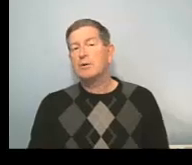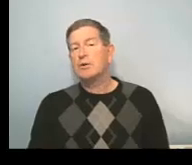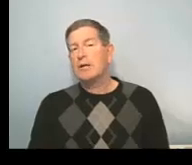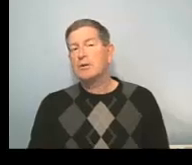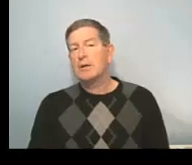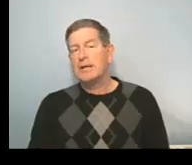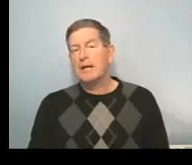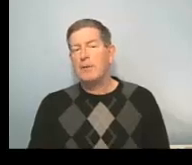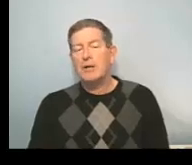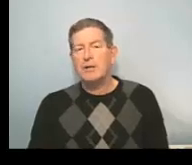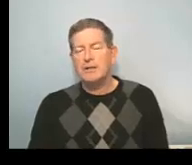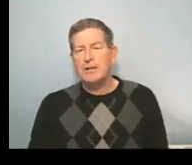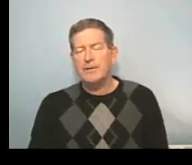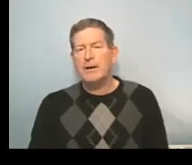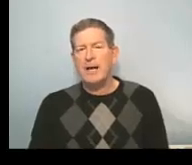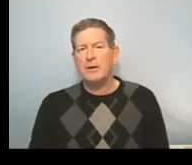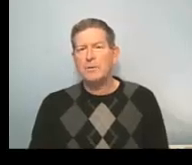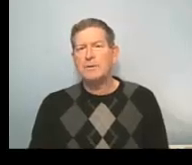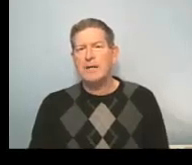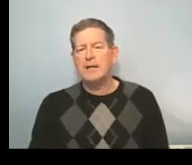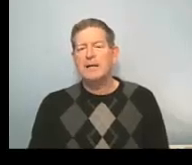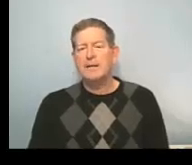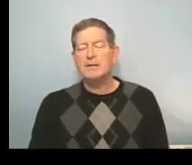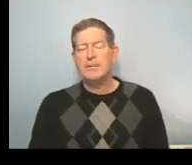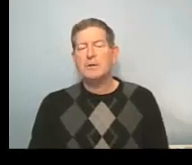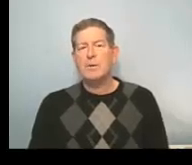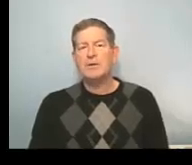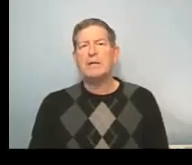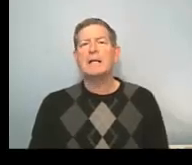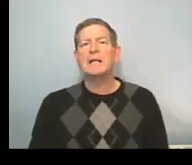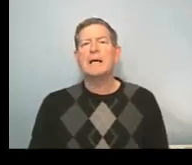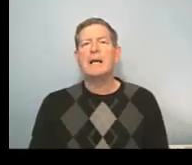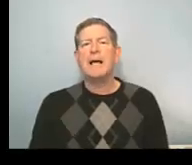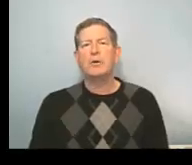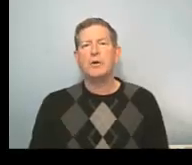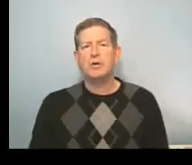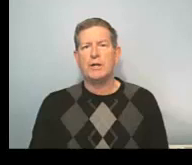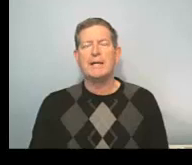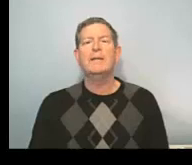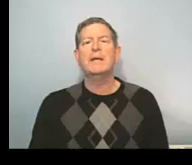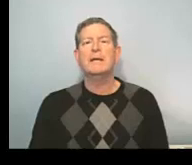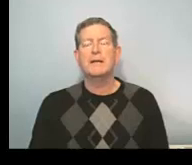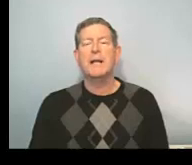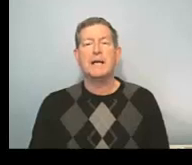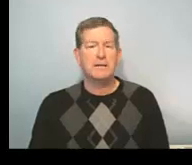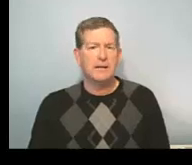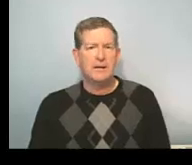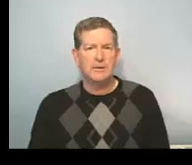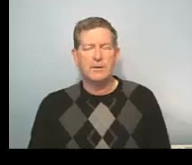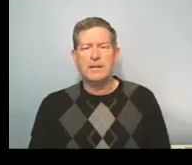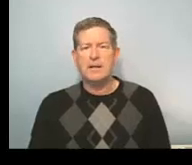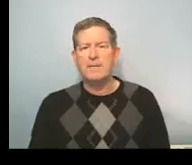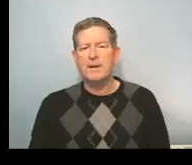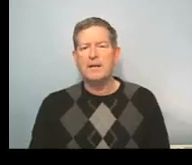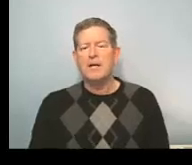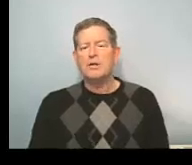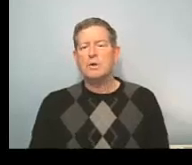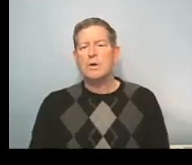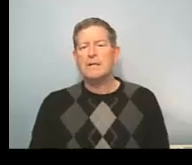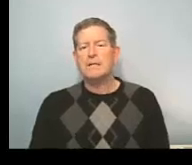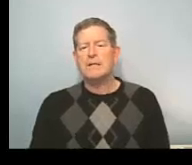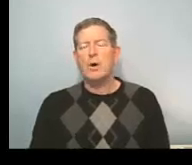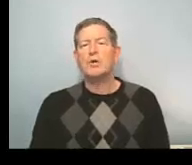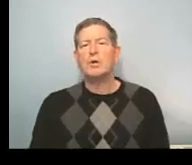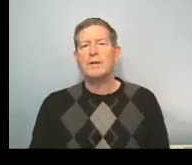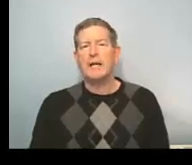the expression changes again. Actually, at 7 o'clock, you would say the same expression, de la noche, in the night or in the evening.